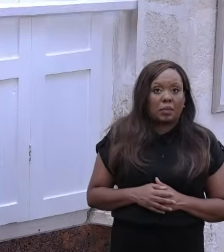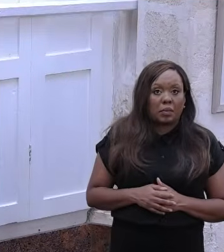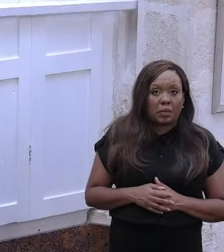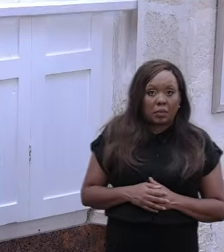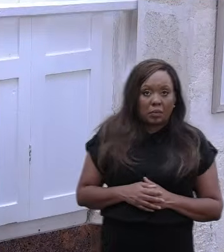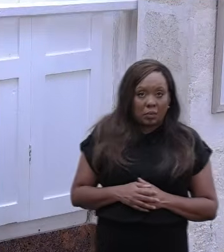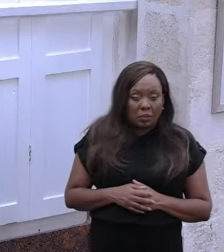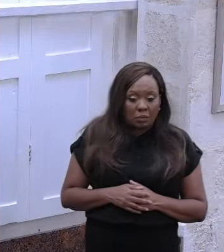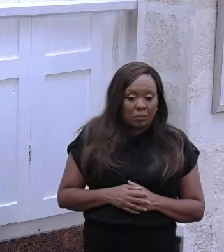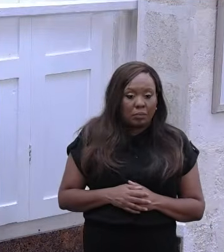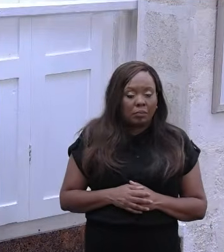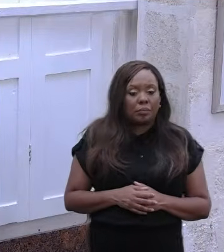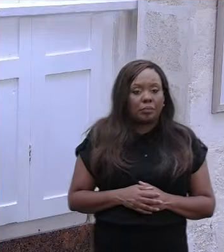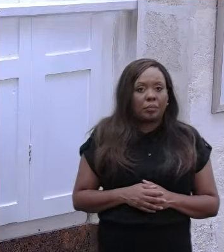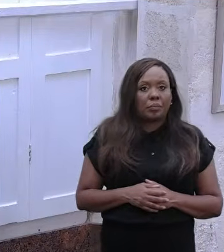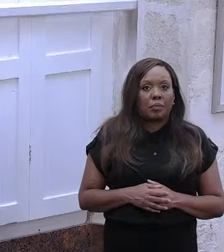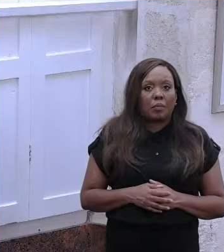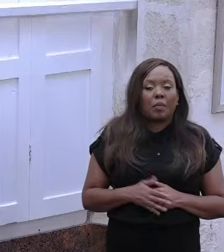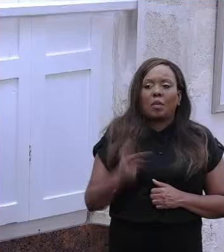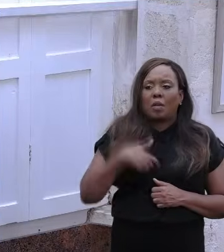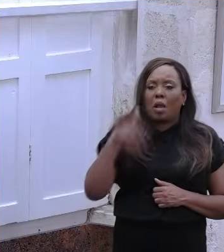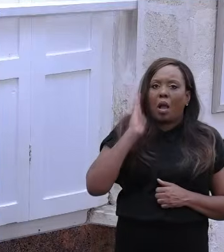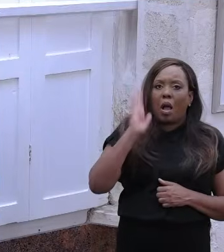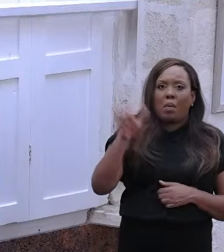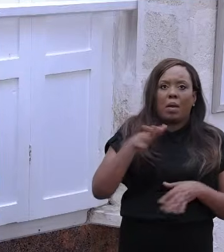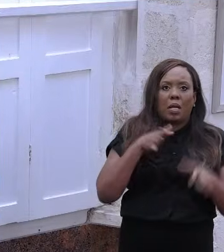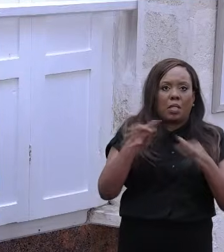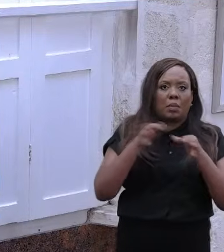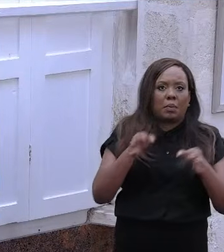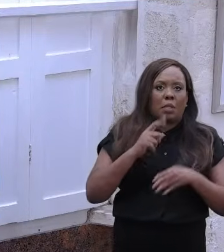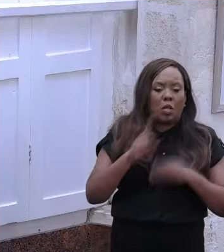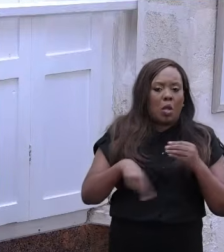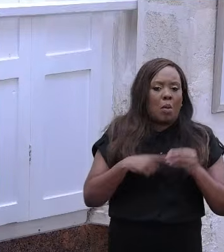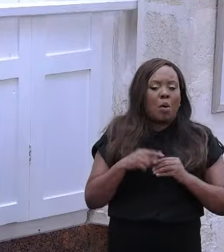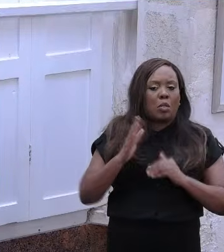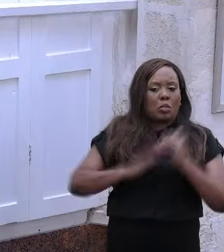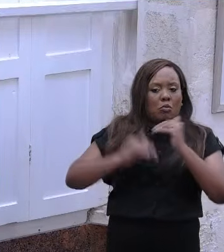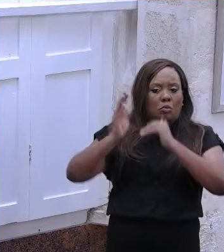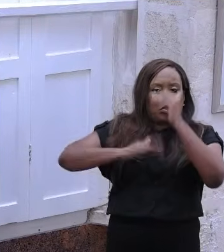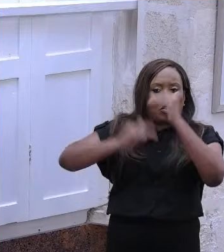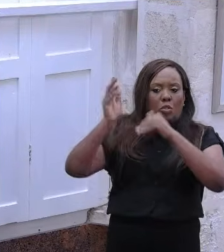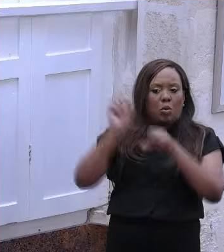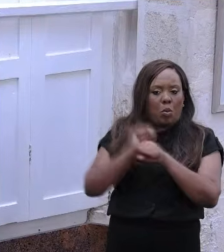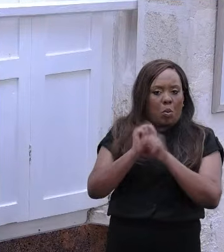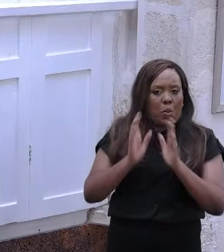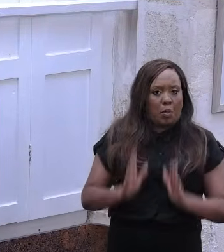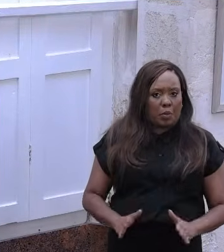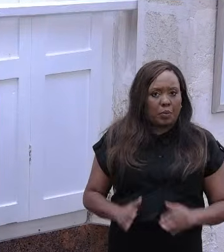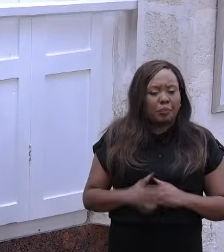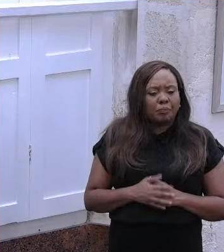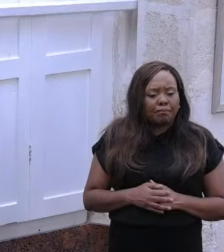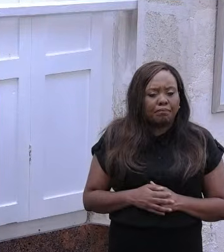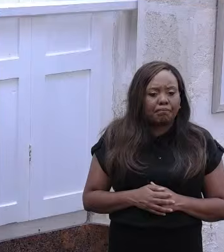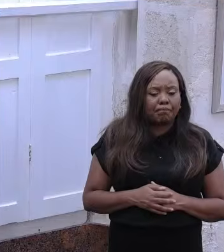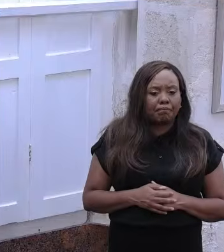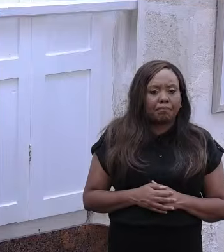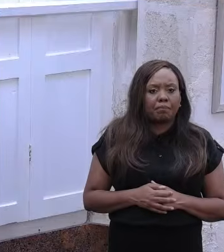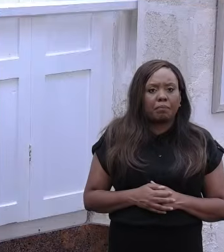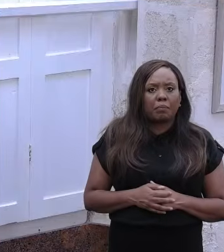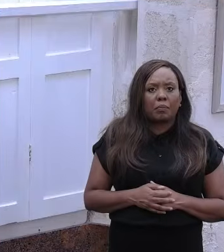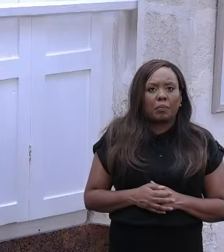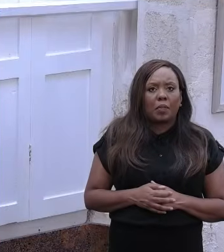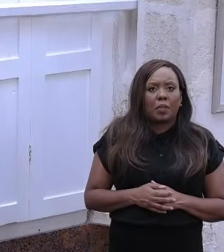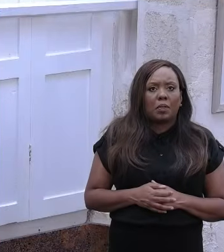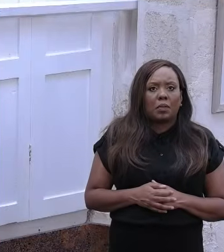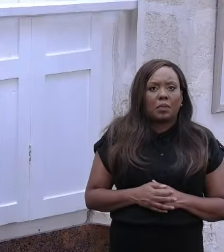begin to understand why this would have occurred. When we went through the severe